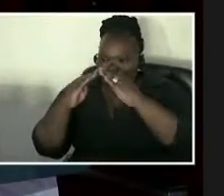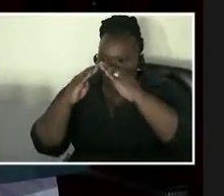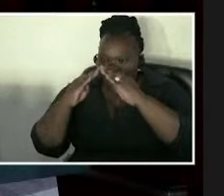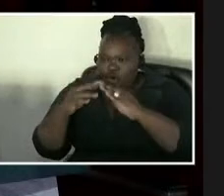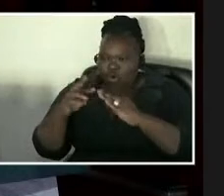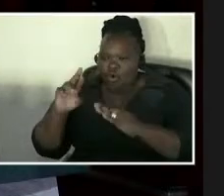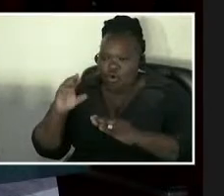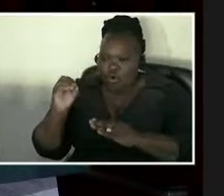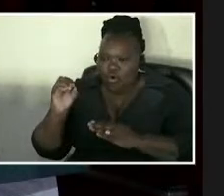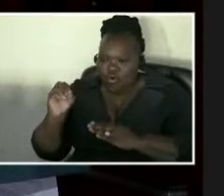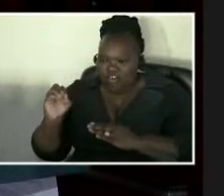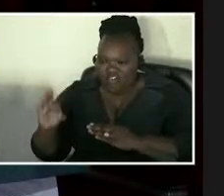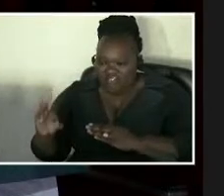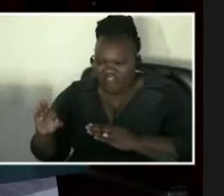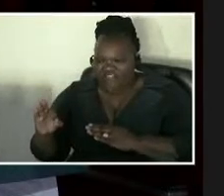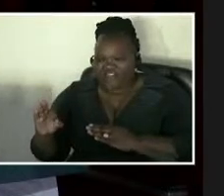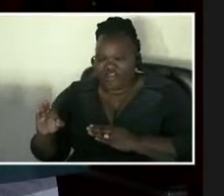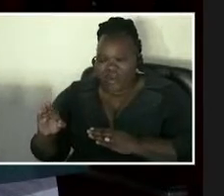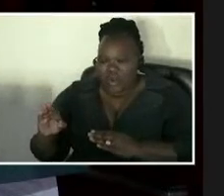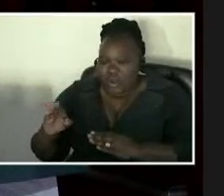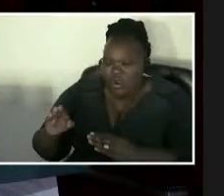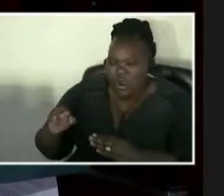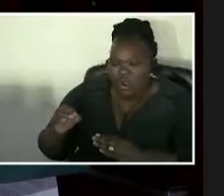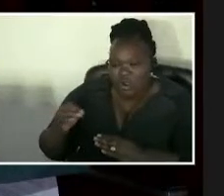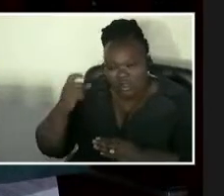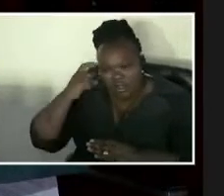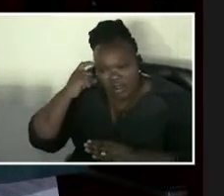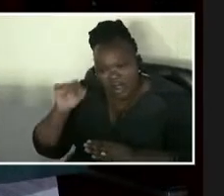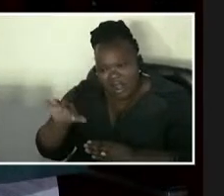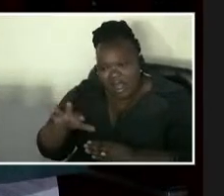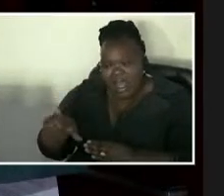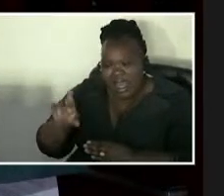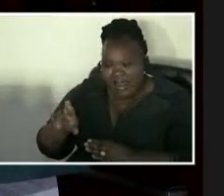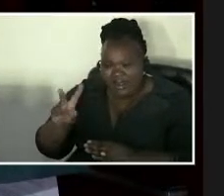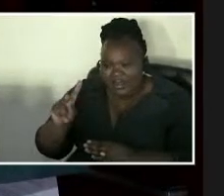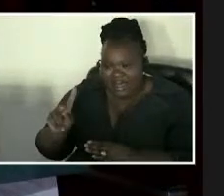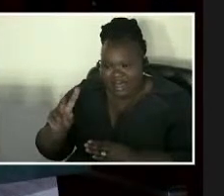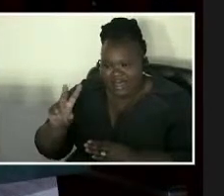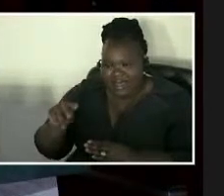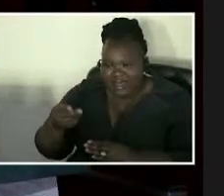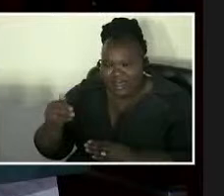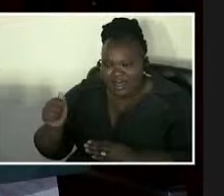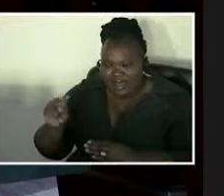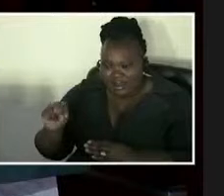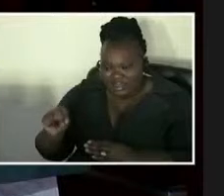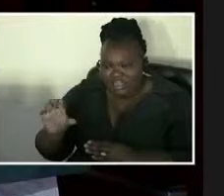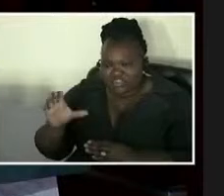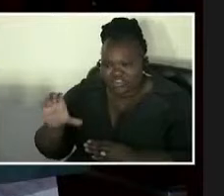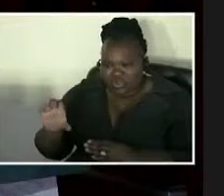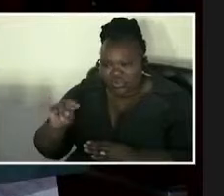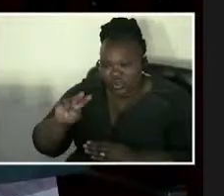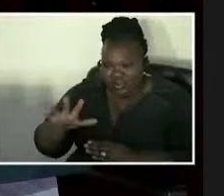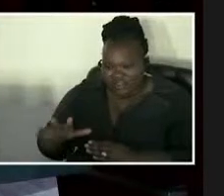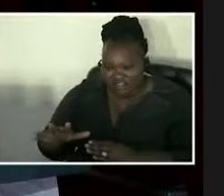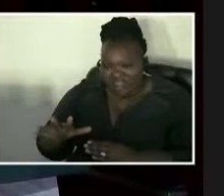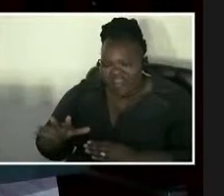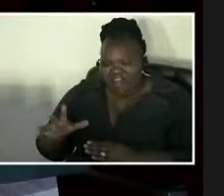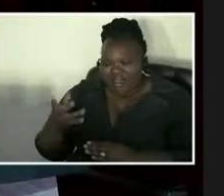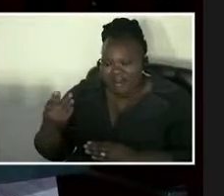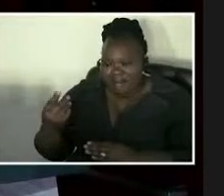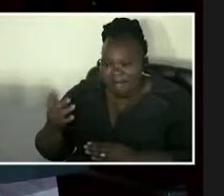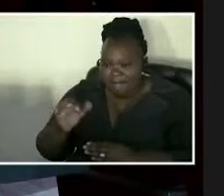accommodation facilities for doctors and nurses at rk khan hospital in church worth 25 million has been